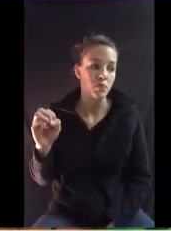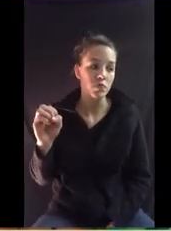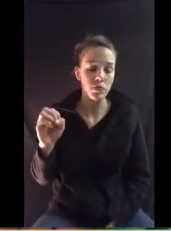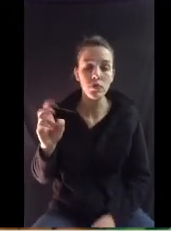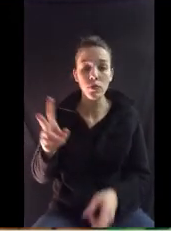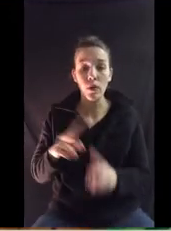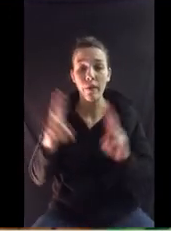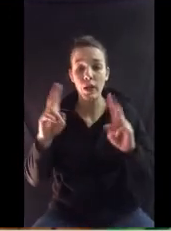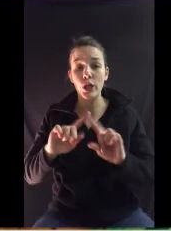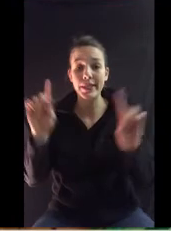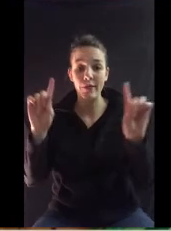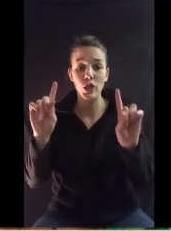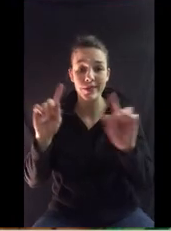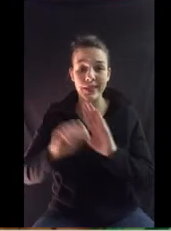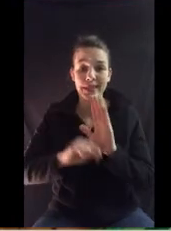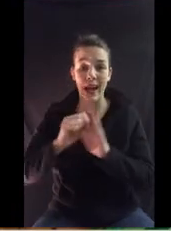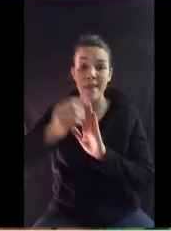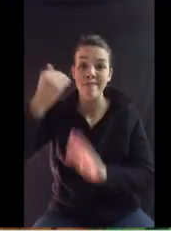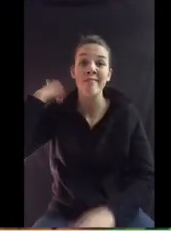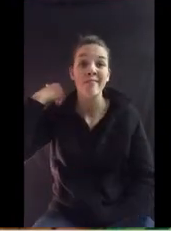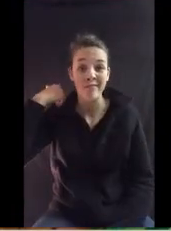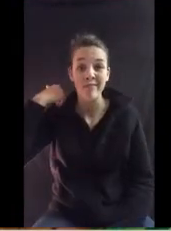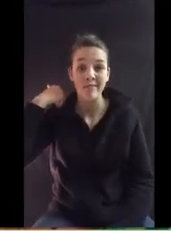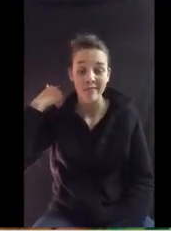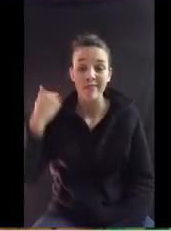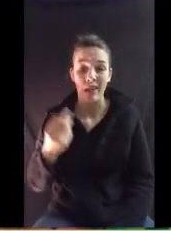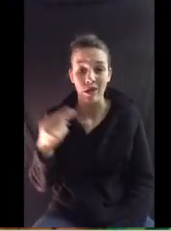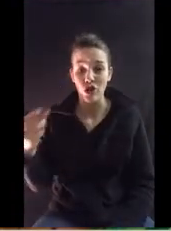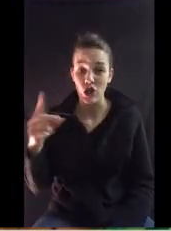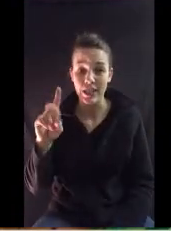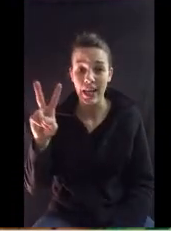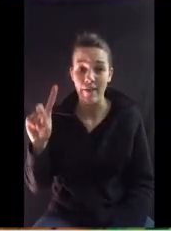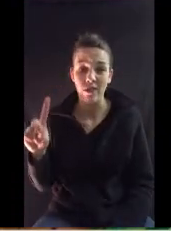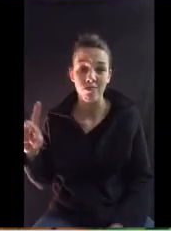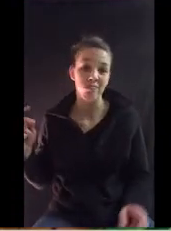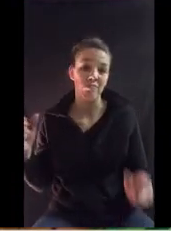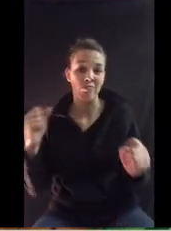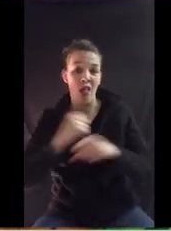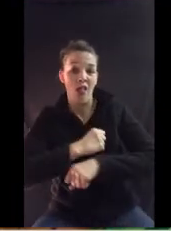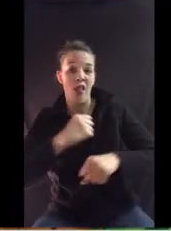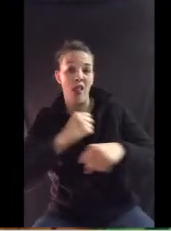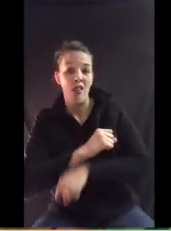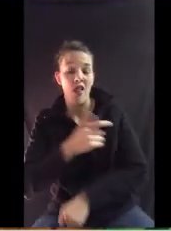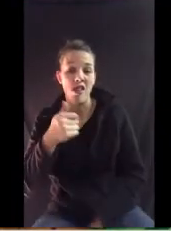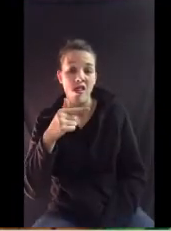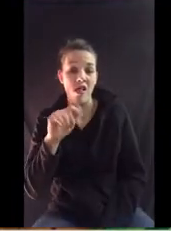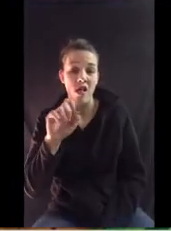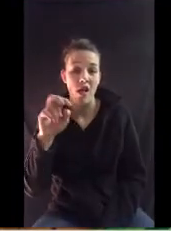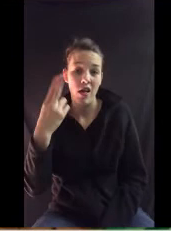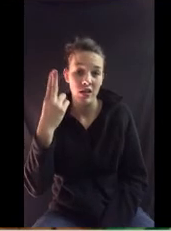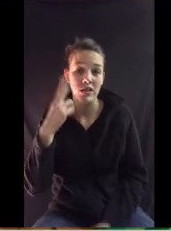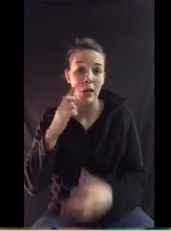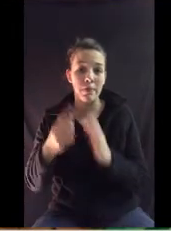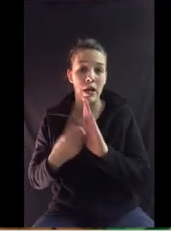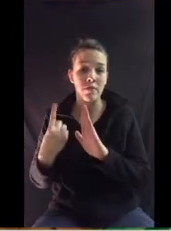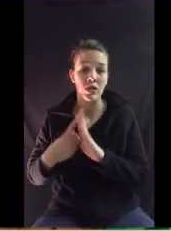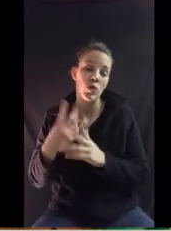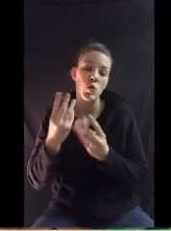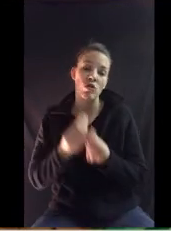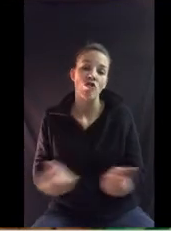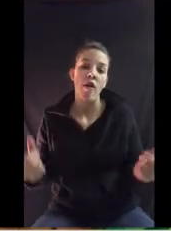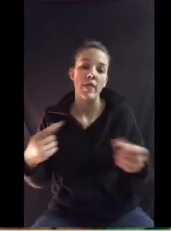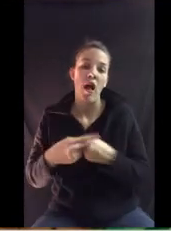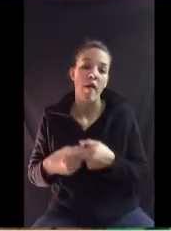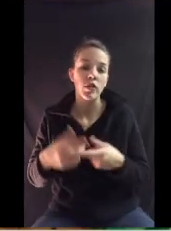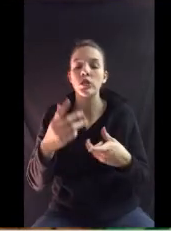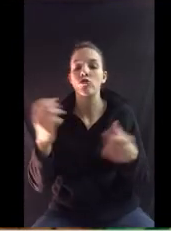so it was a very different time in history, right, when David had to fight Goliath. People sometimes